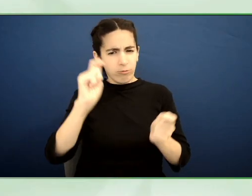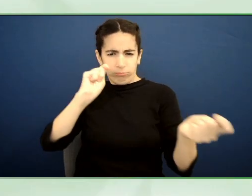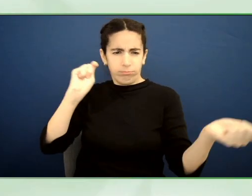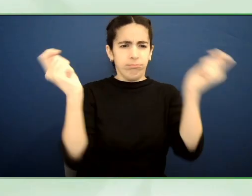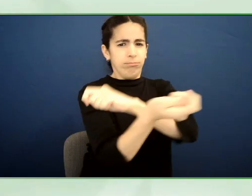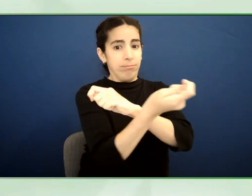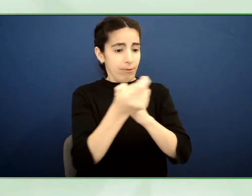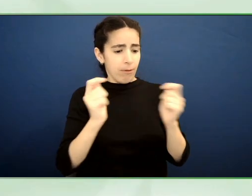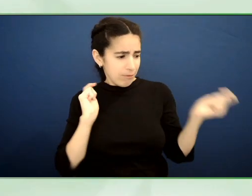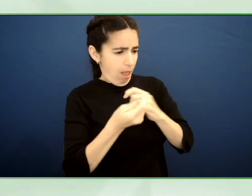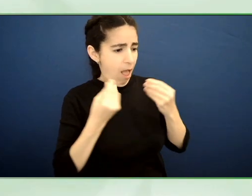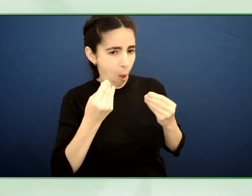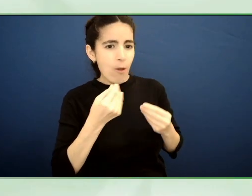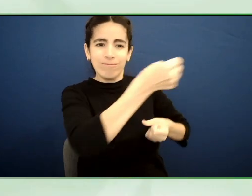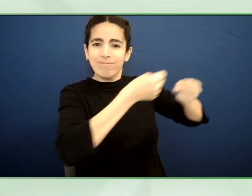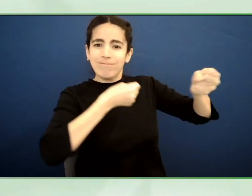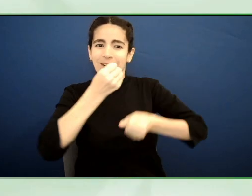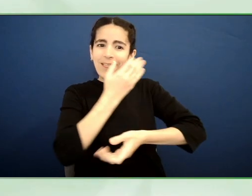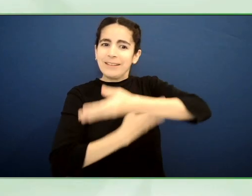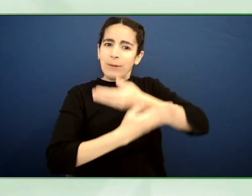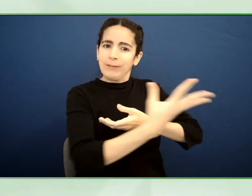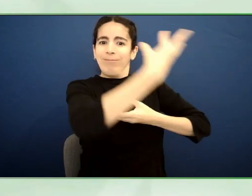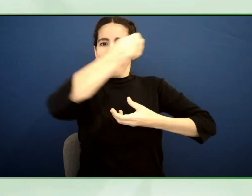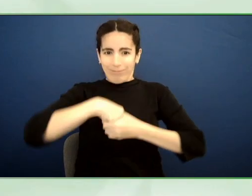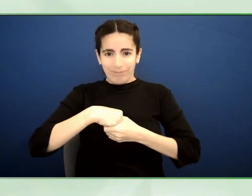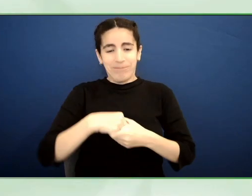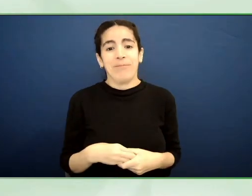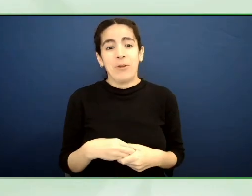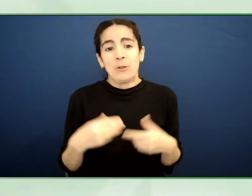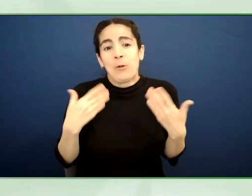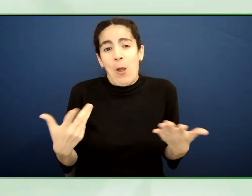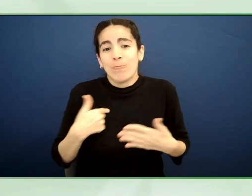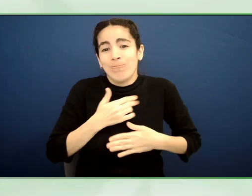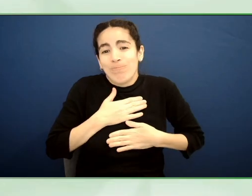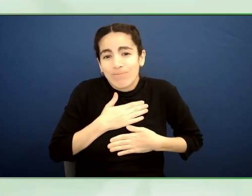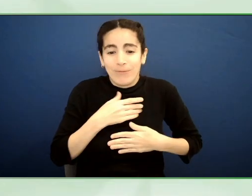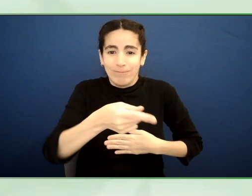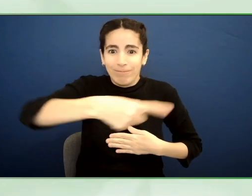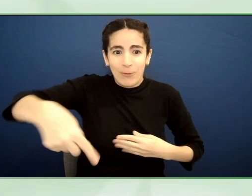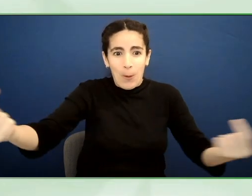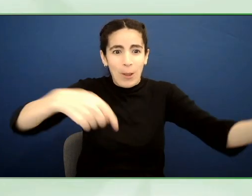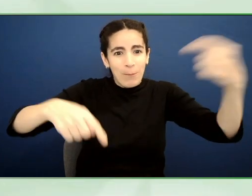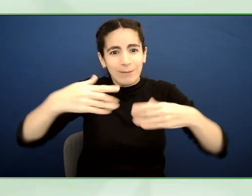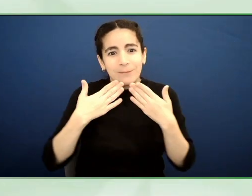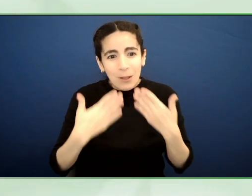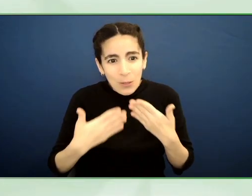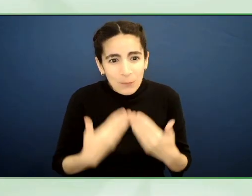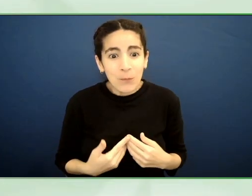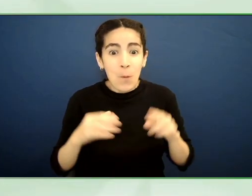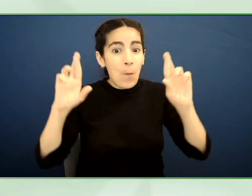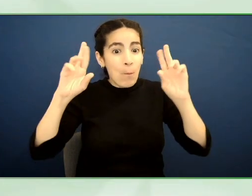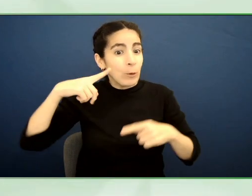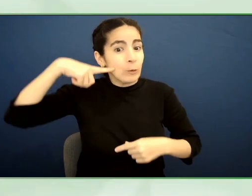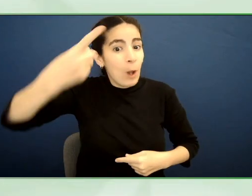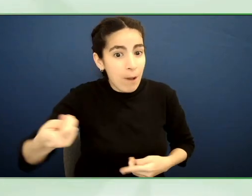here this morning. I hope that you will come back tomorrow. We're in a different room tomorrow morning. We're going to do a little bit of a different stretch. I'm still going to be